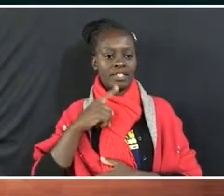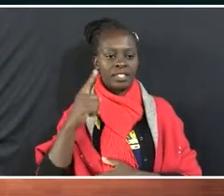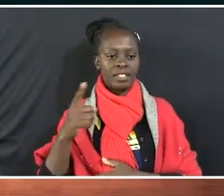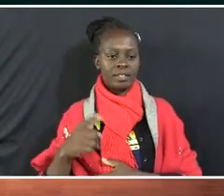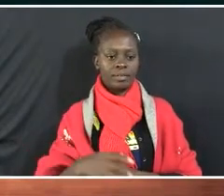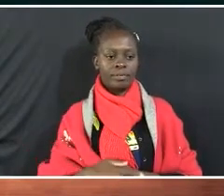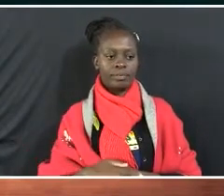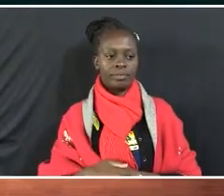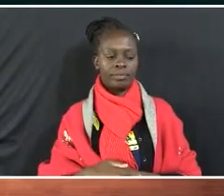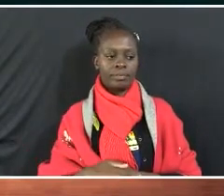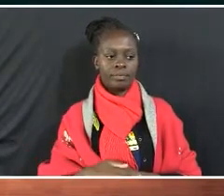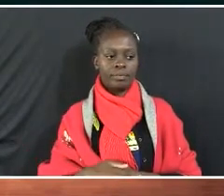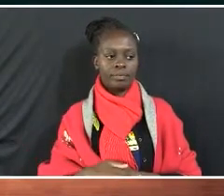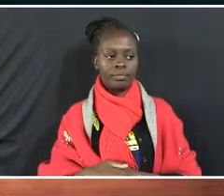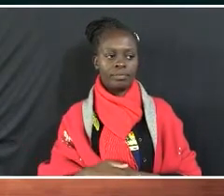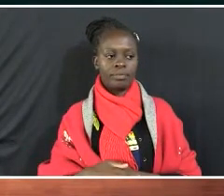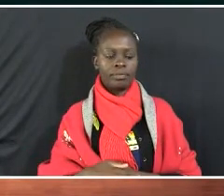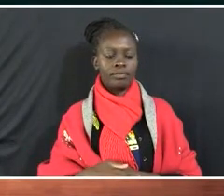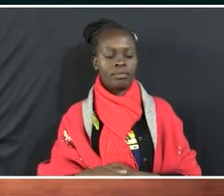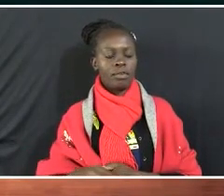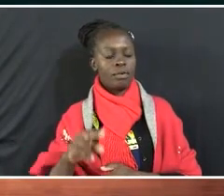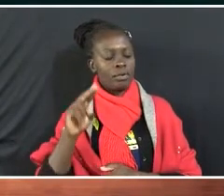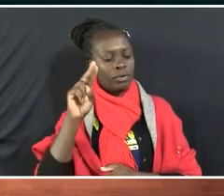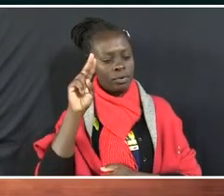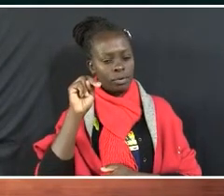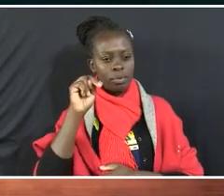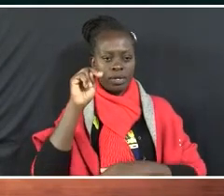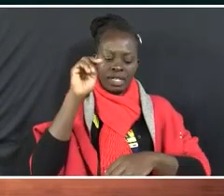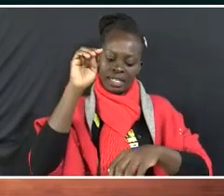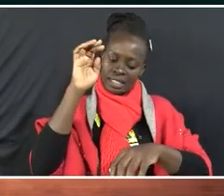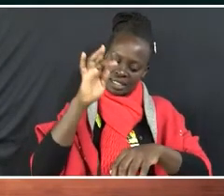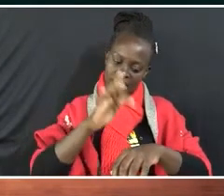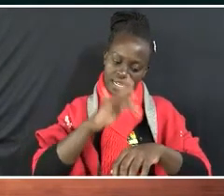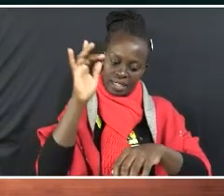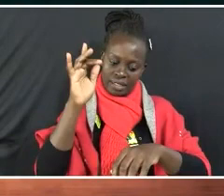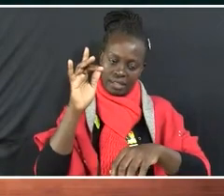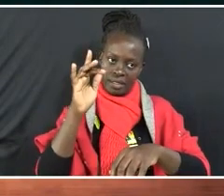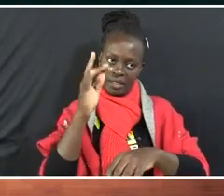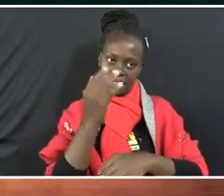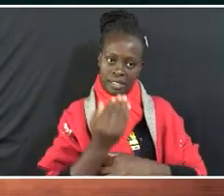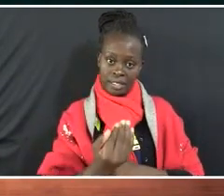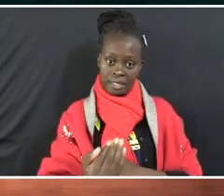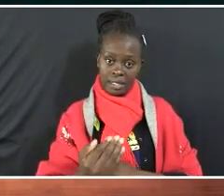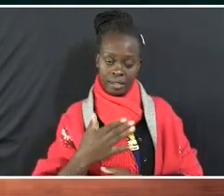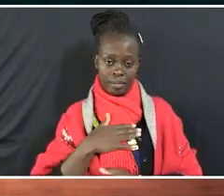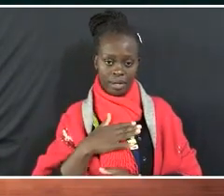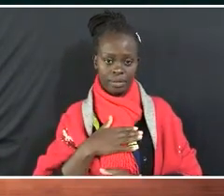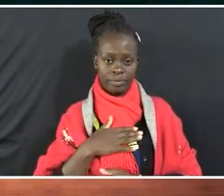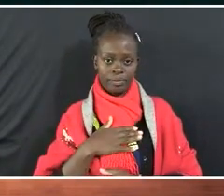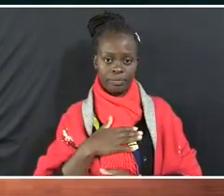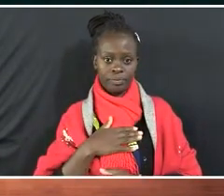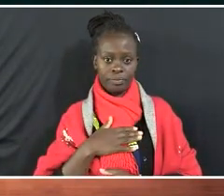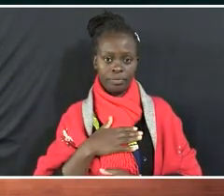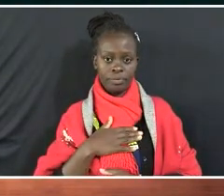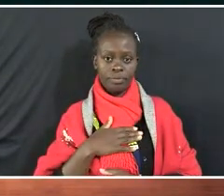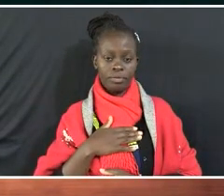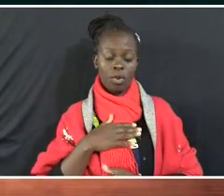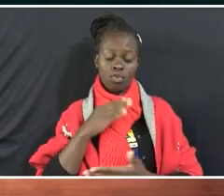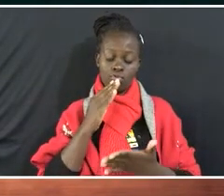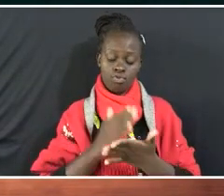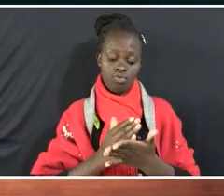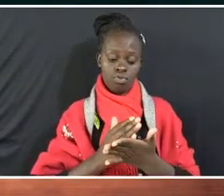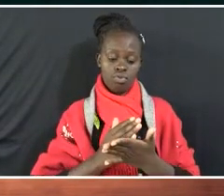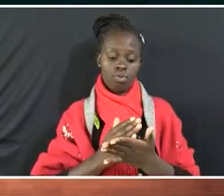beware that none shall touch the young man. We heard it. Beloved, God has told us